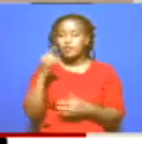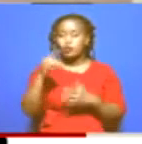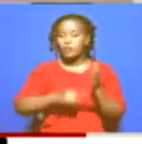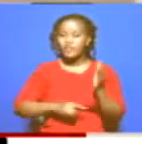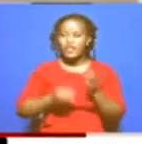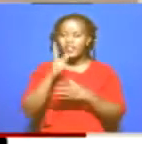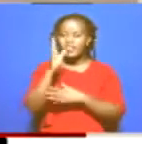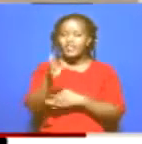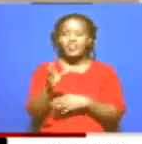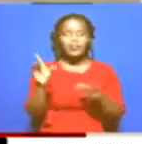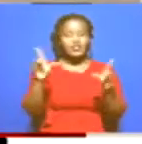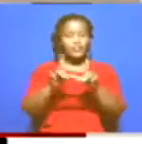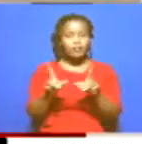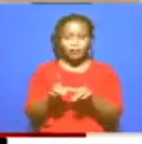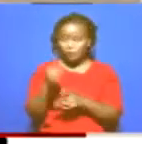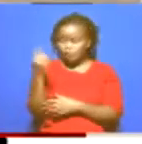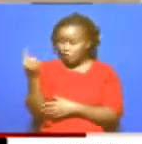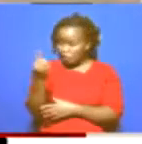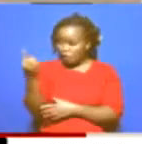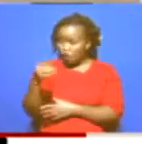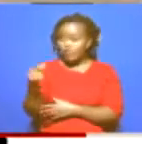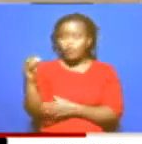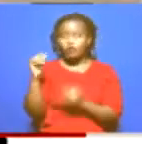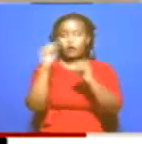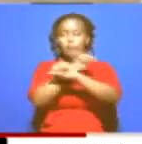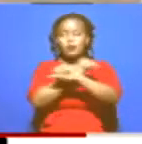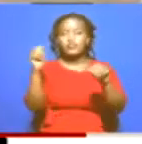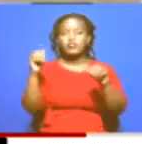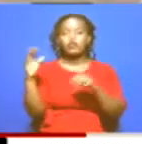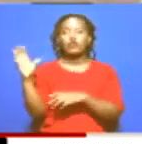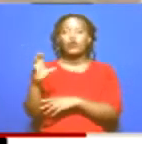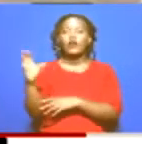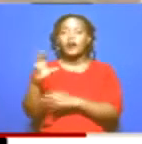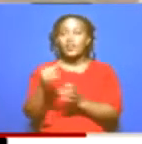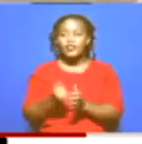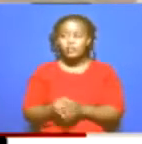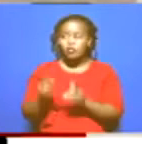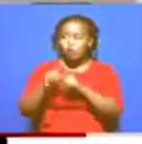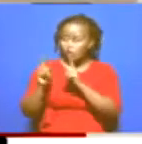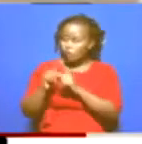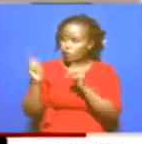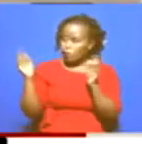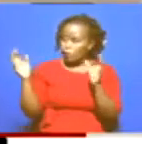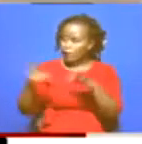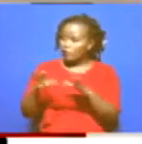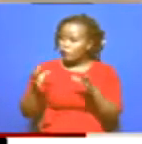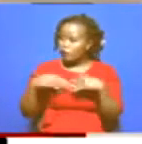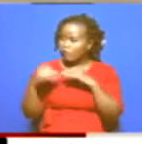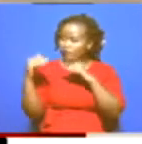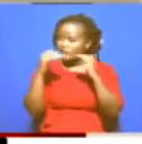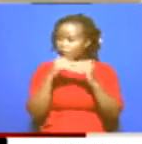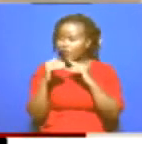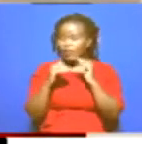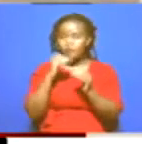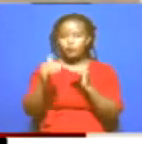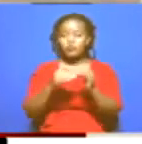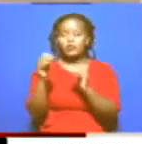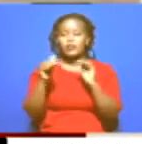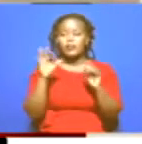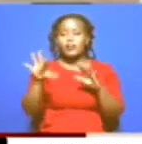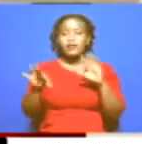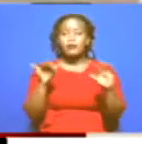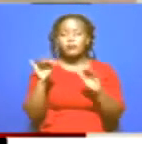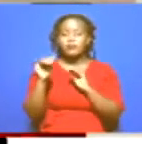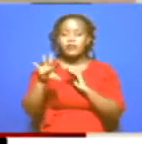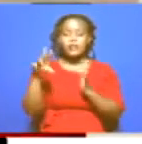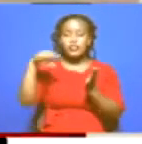nomination only applied to the presidential candidates. Well, she said that the party will embrace a democratic process in picking its aspirants for various